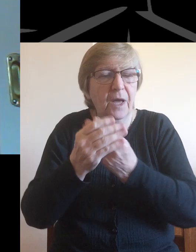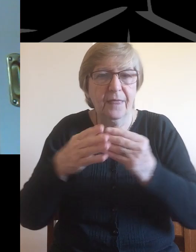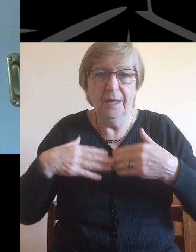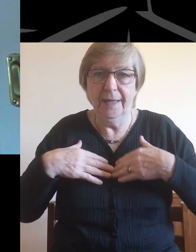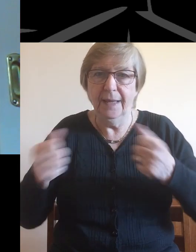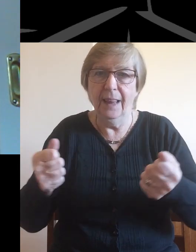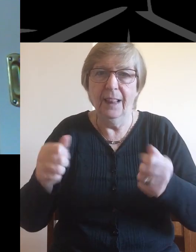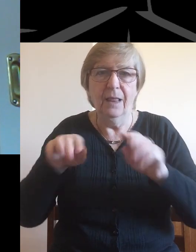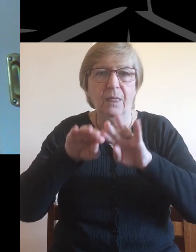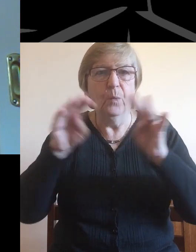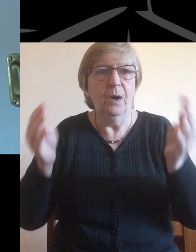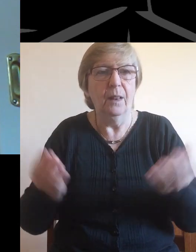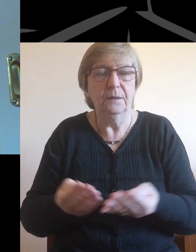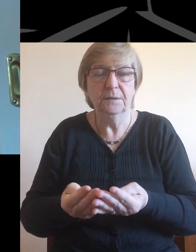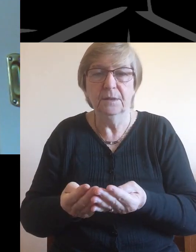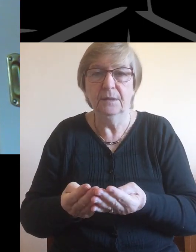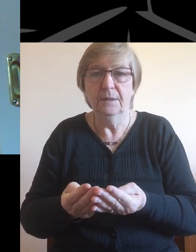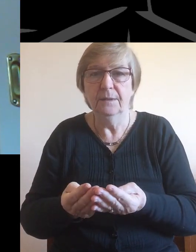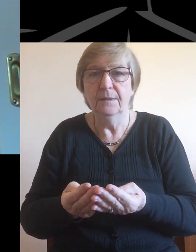broken world.